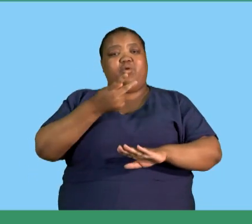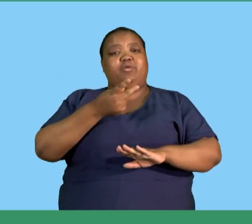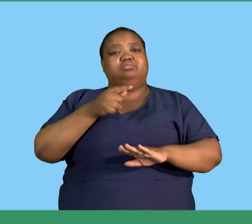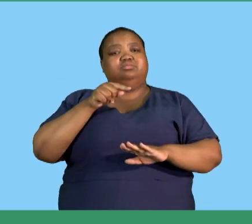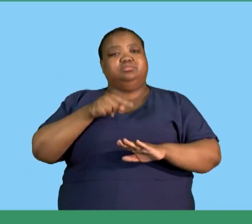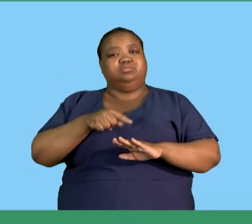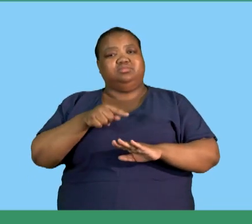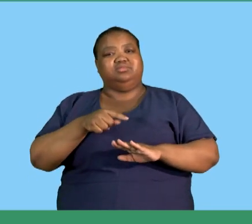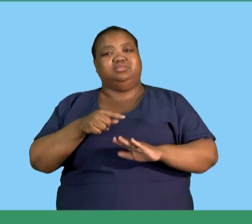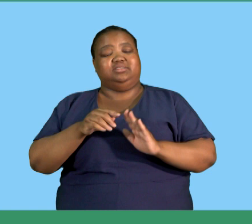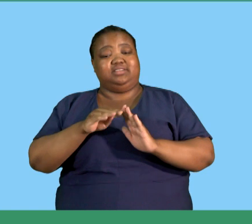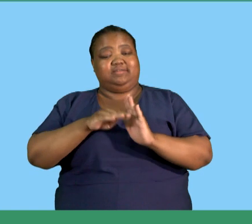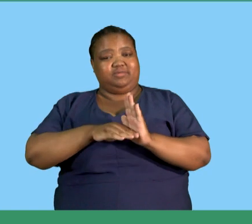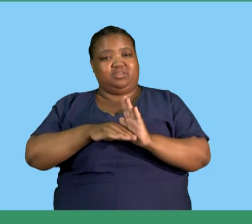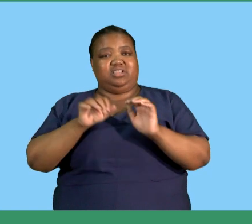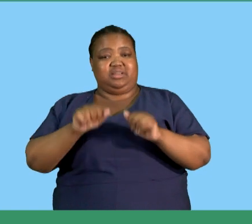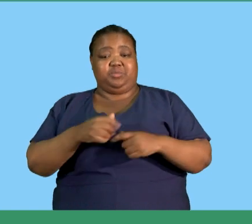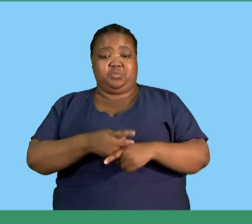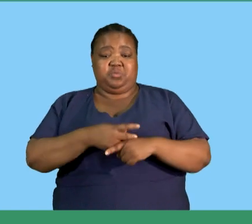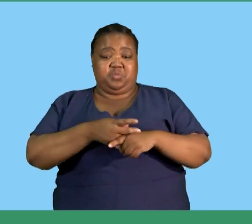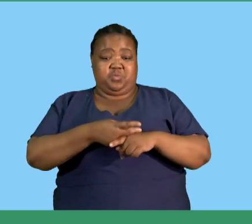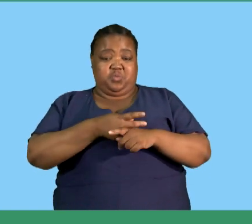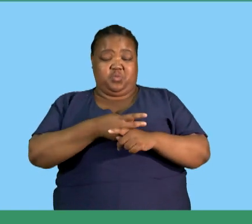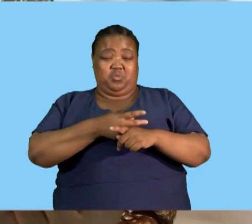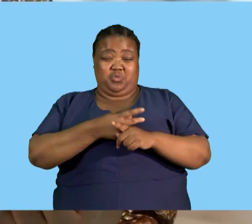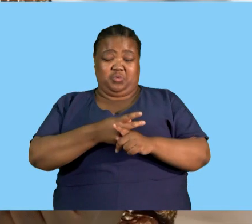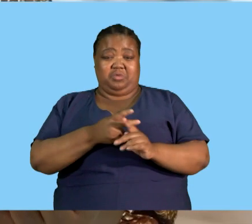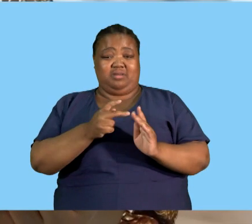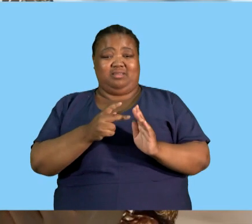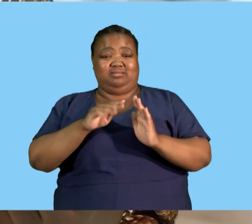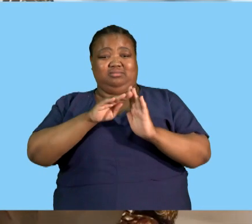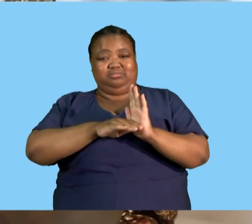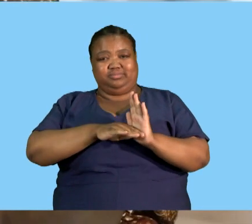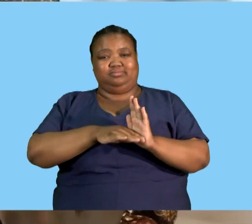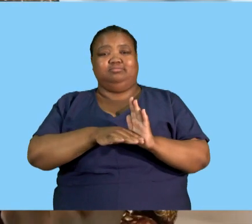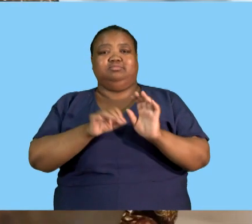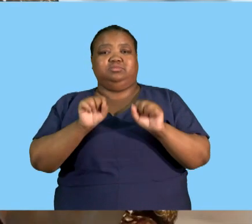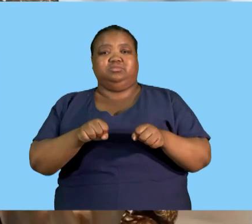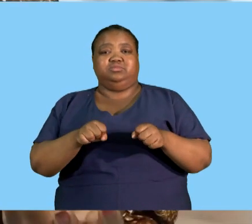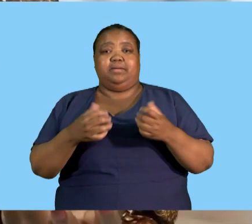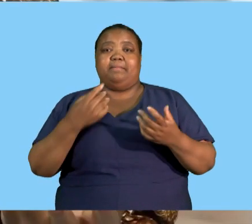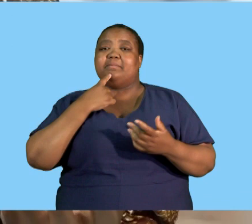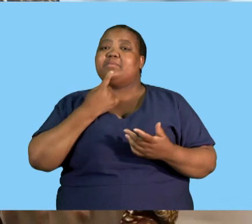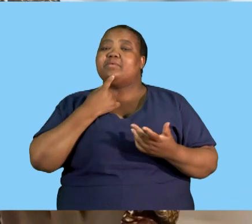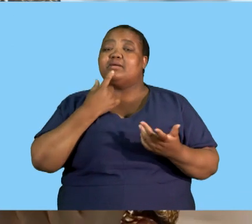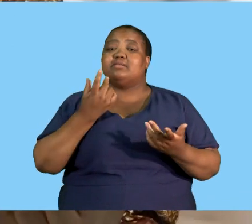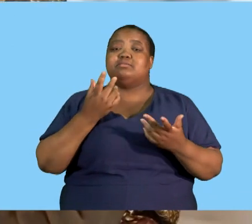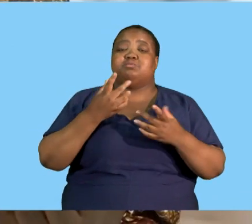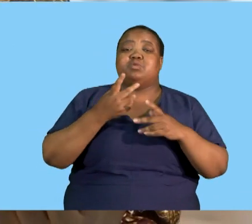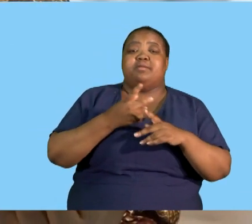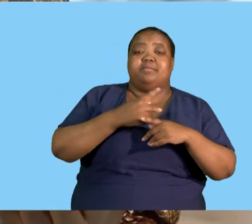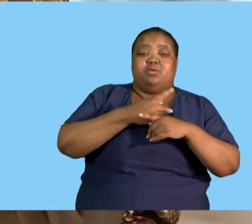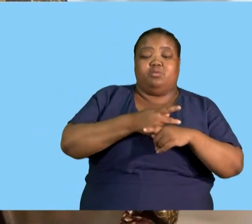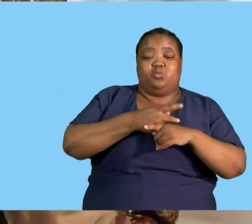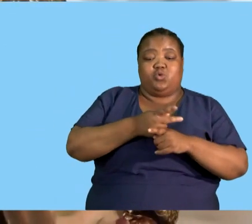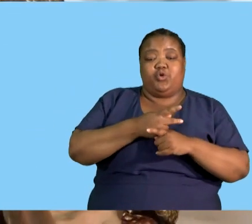than increasing product prices. Why? Because sometimes they can increase the price of the product, but still we're not making any profit because